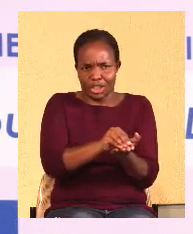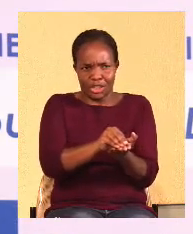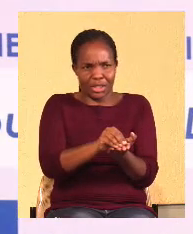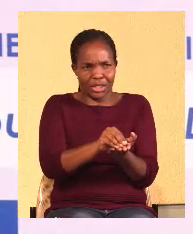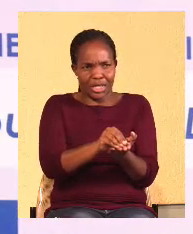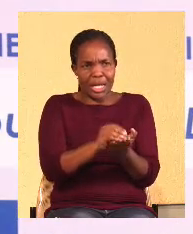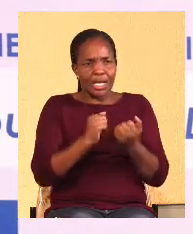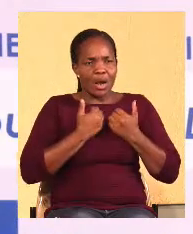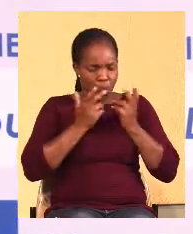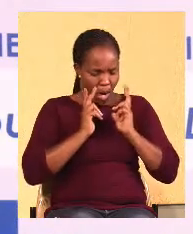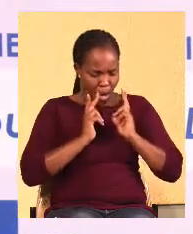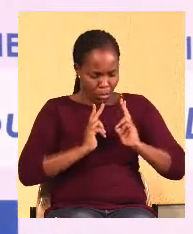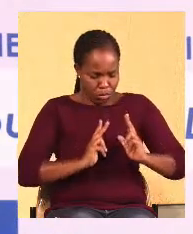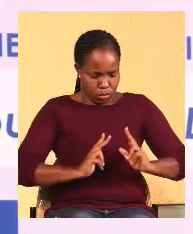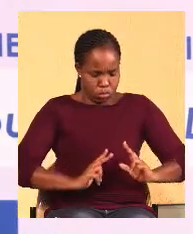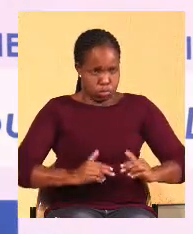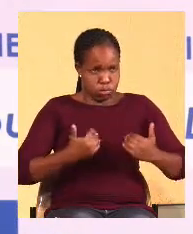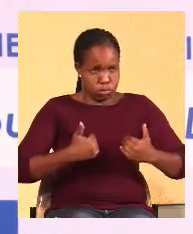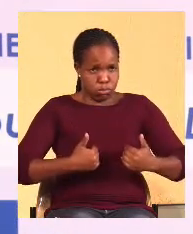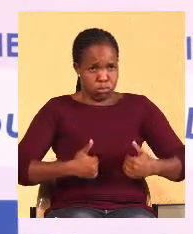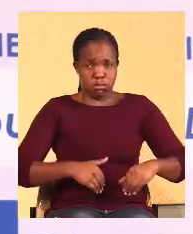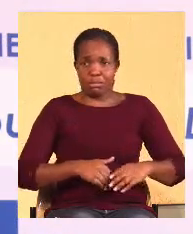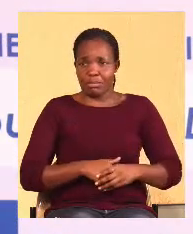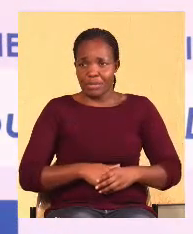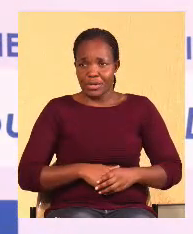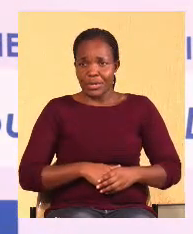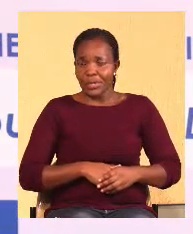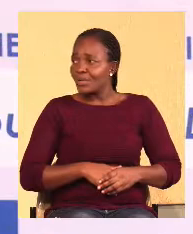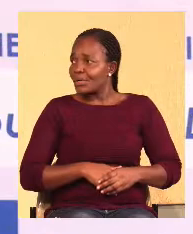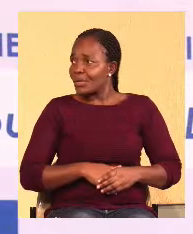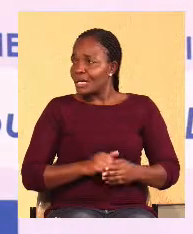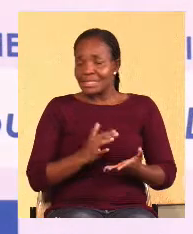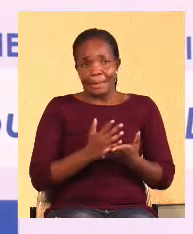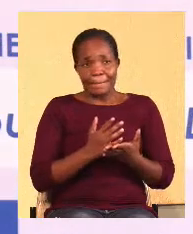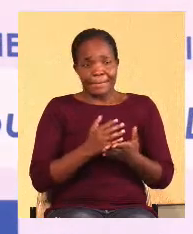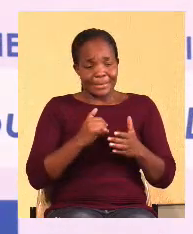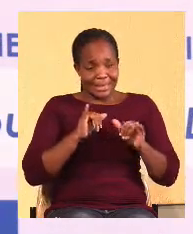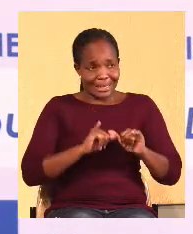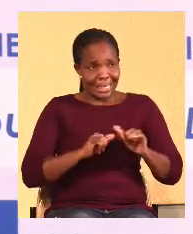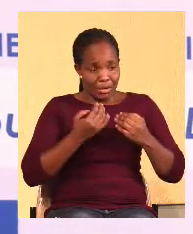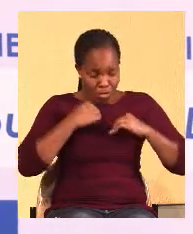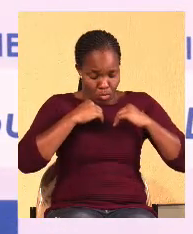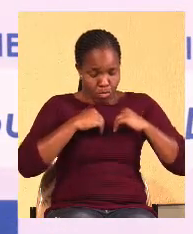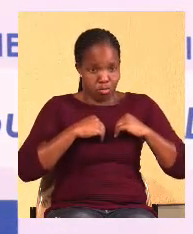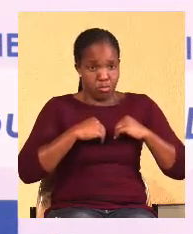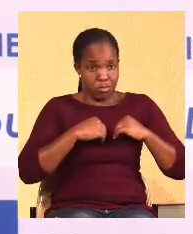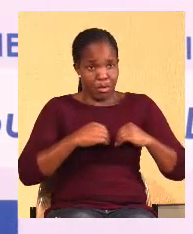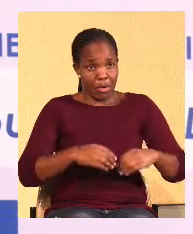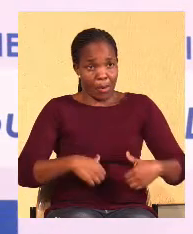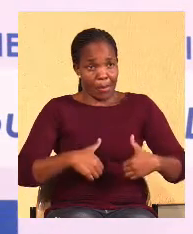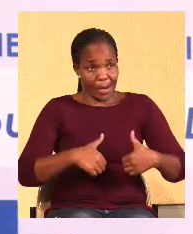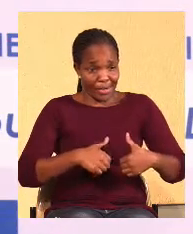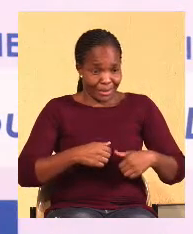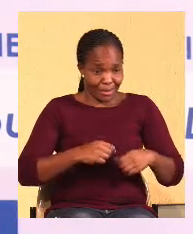body, the microbes that have a healthy life with us are actually